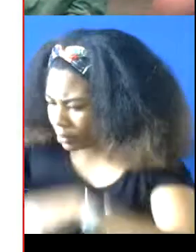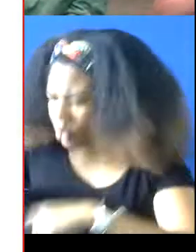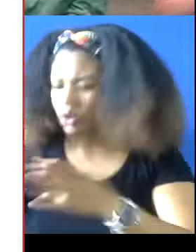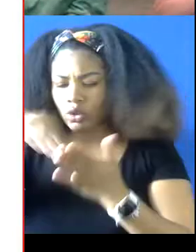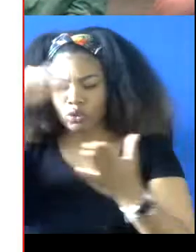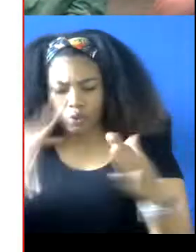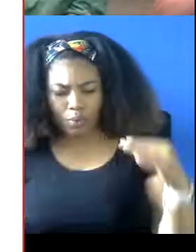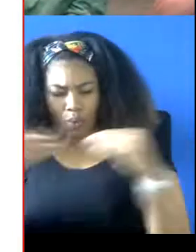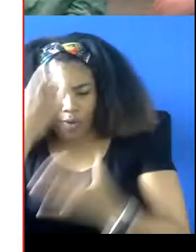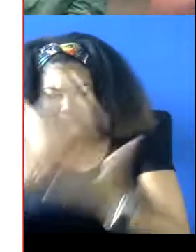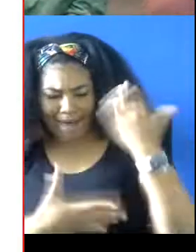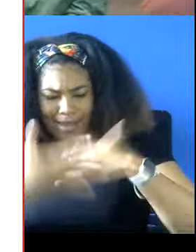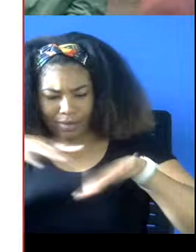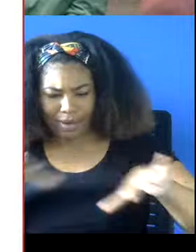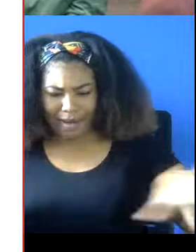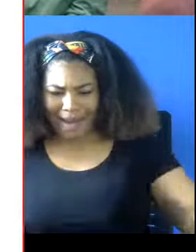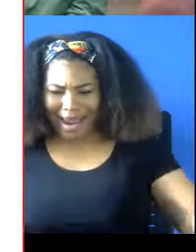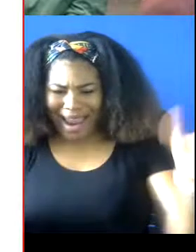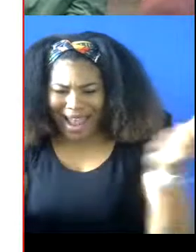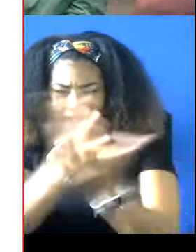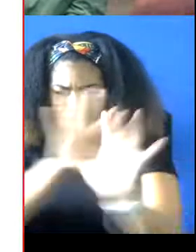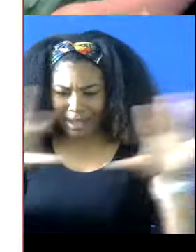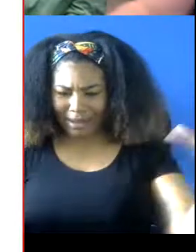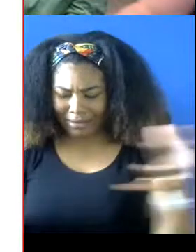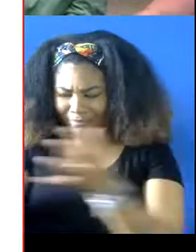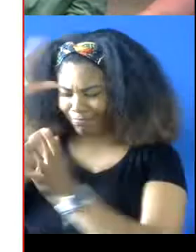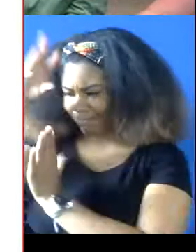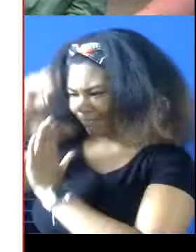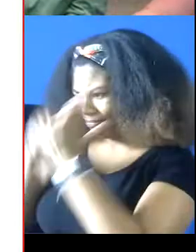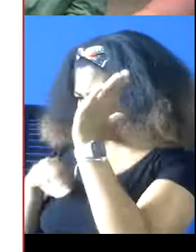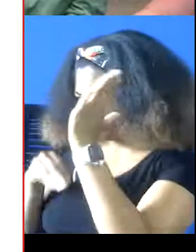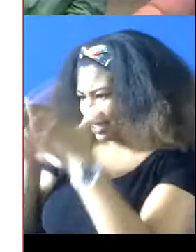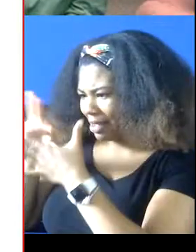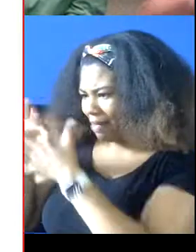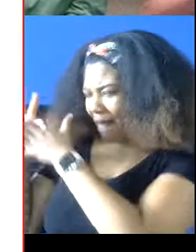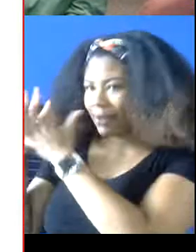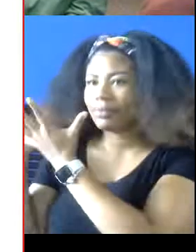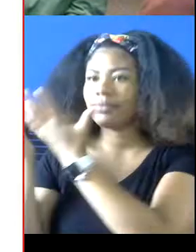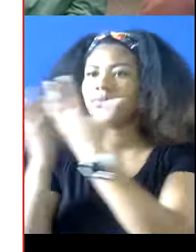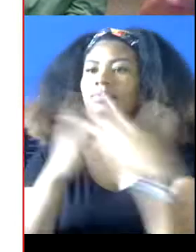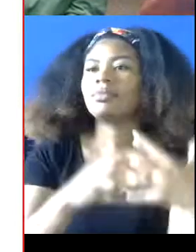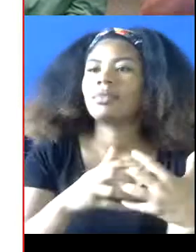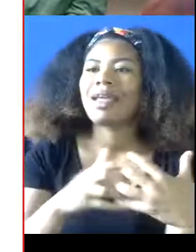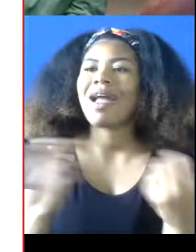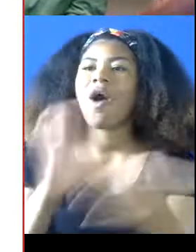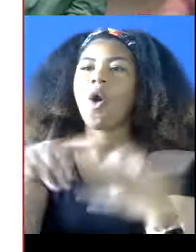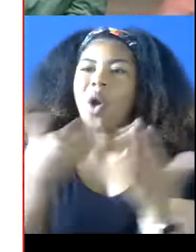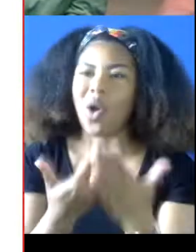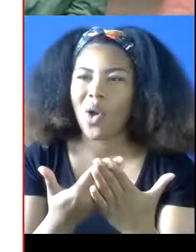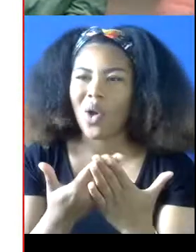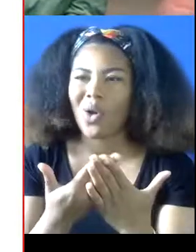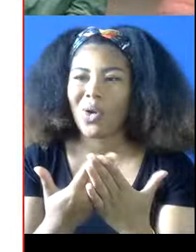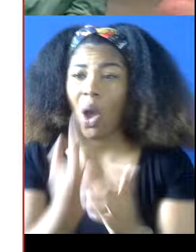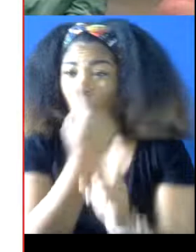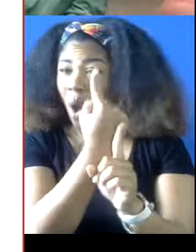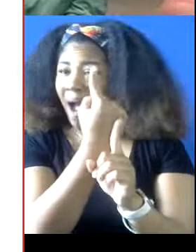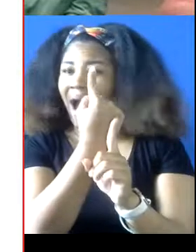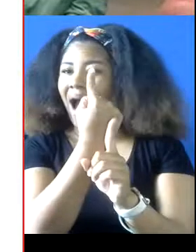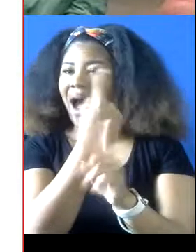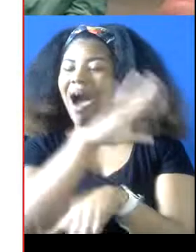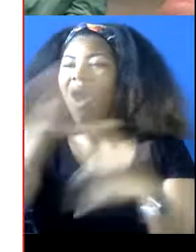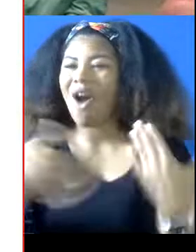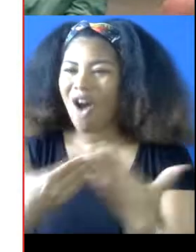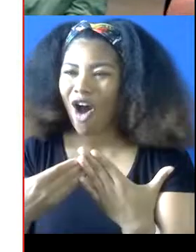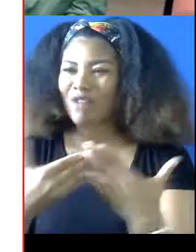the content that will support all the learners? And so that's the paradigm shift, is